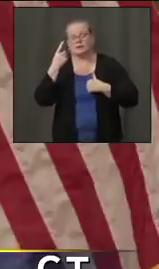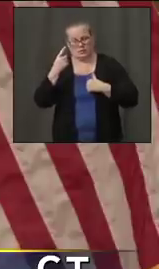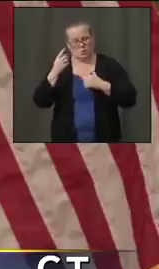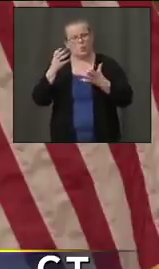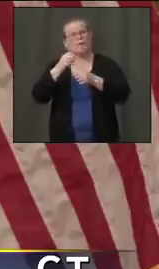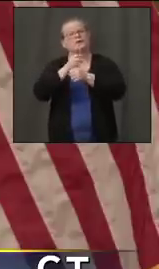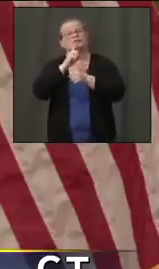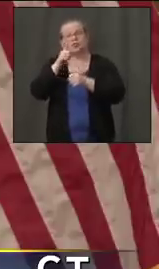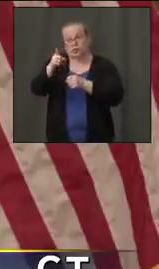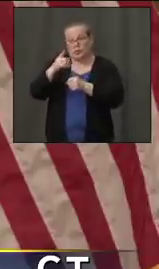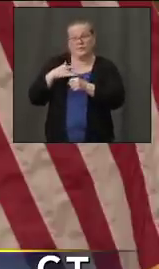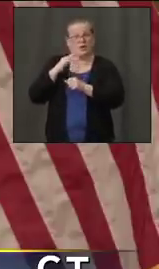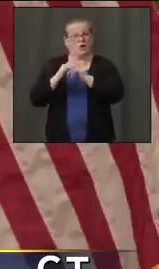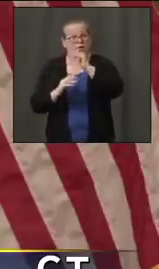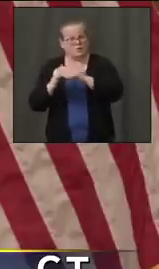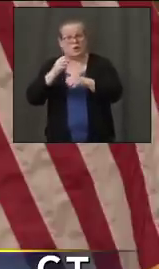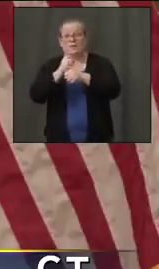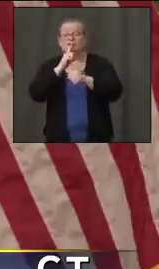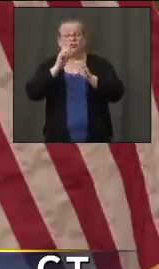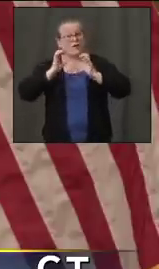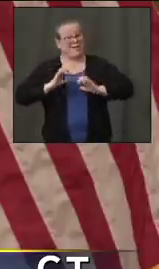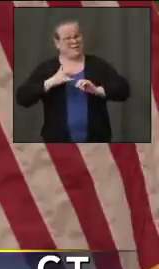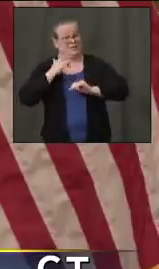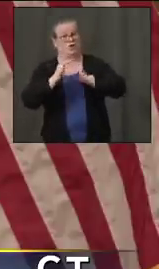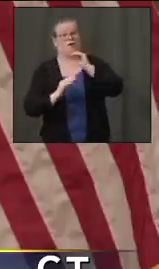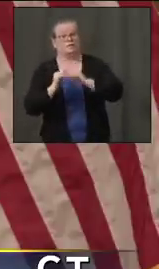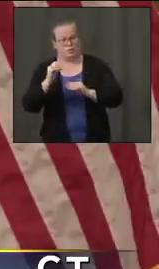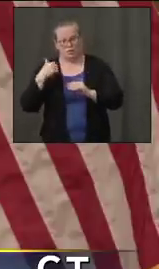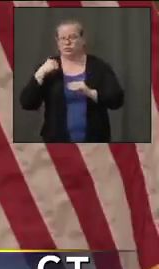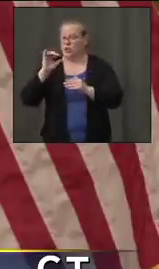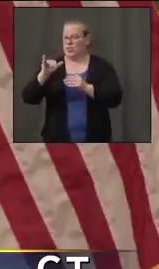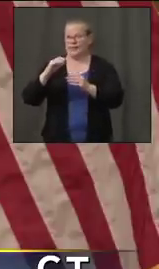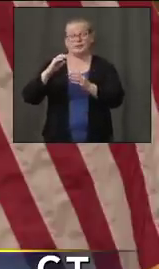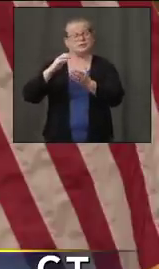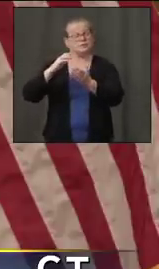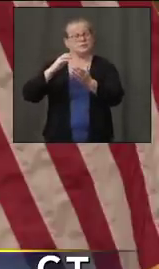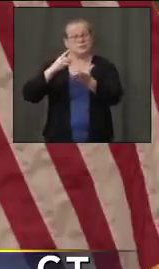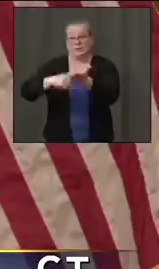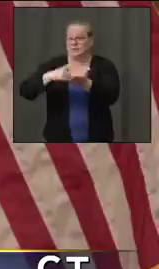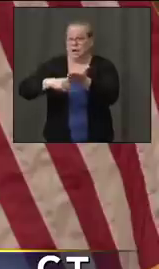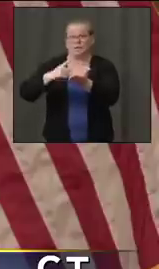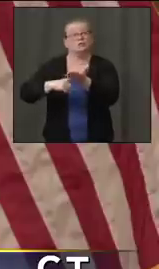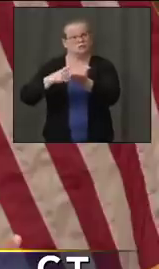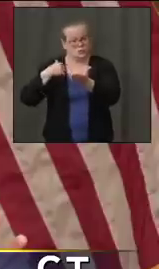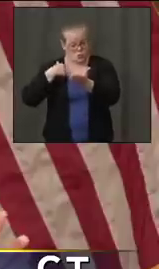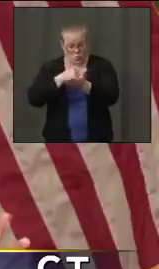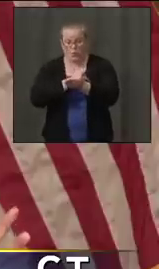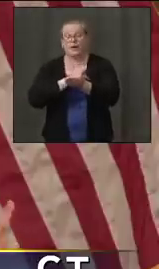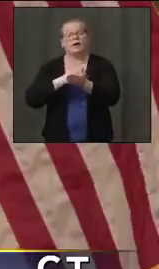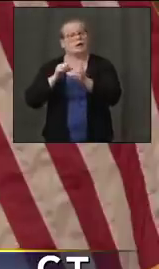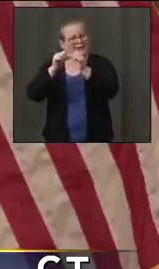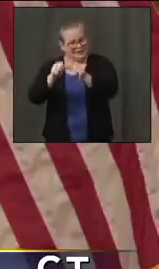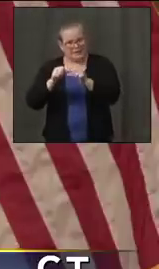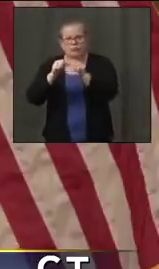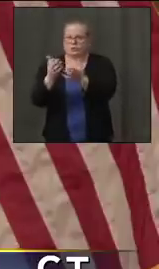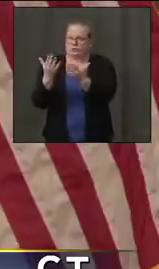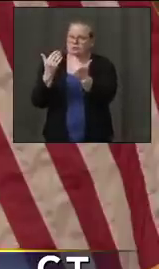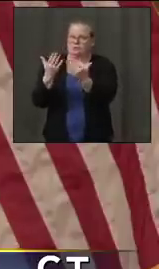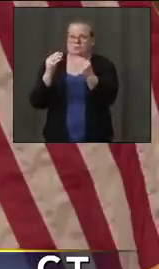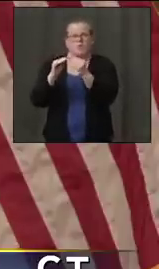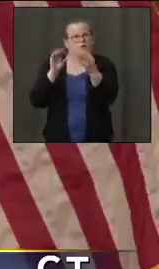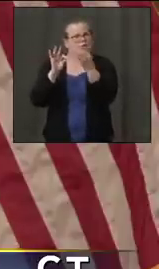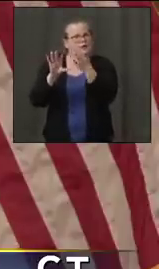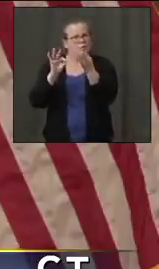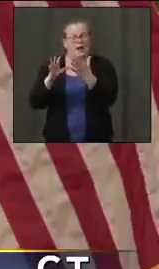to continuing this conversation because we've tried to put forward some guidelines that will keep